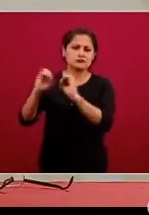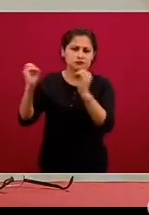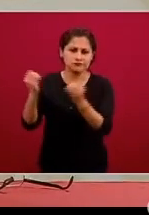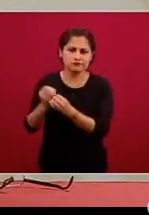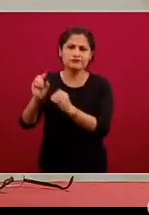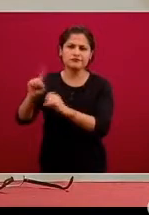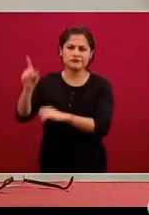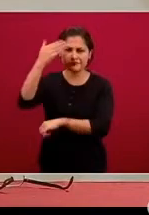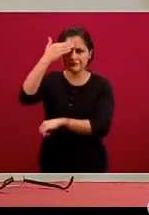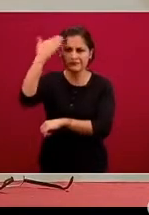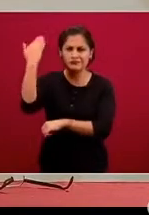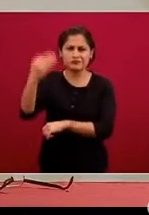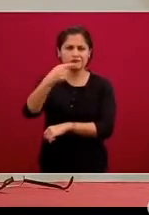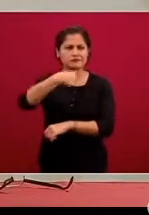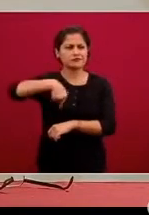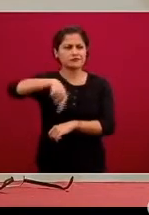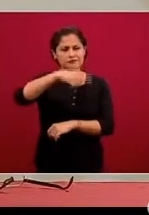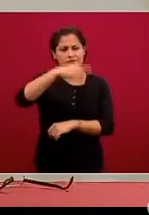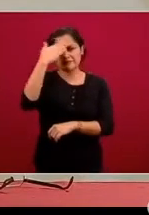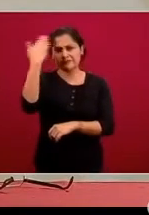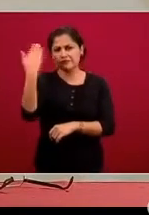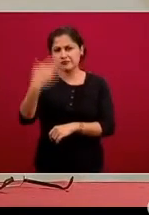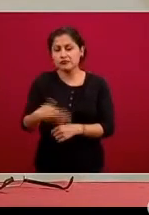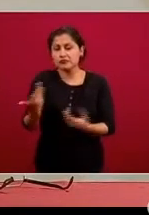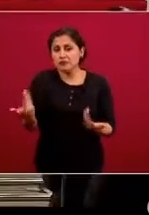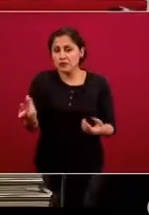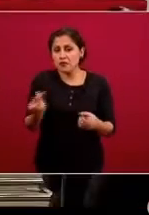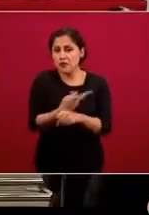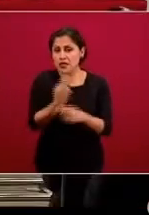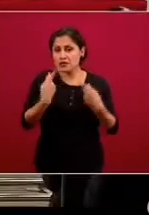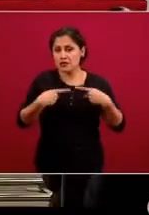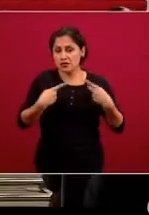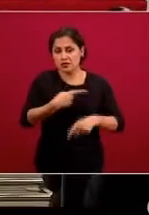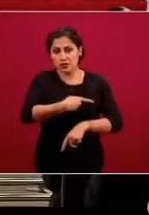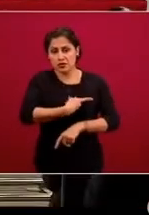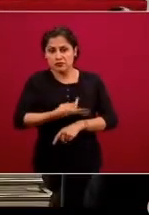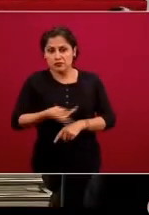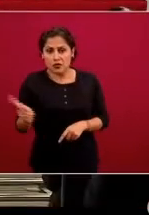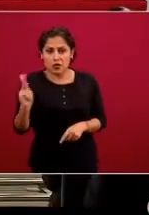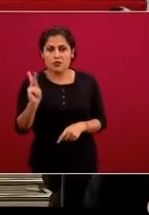national and international institutions over the last few decades.